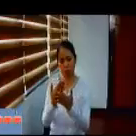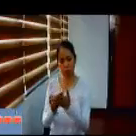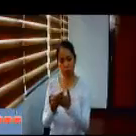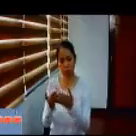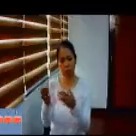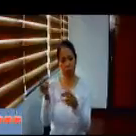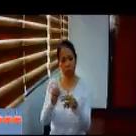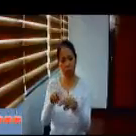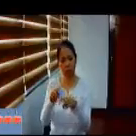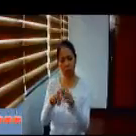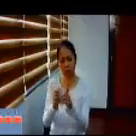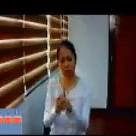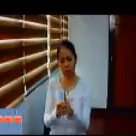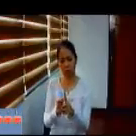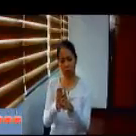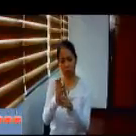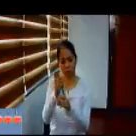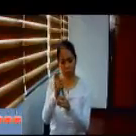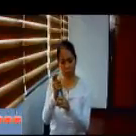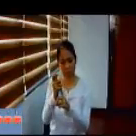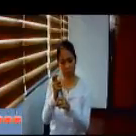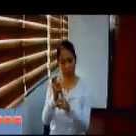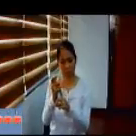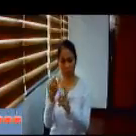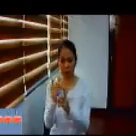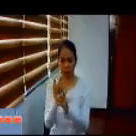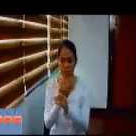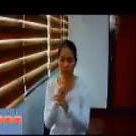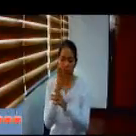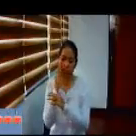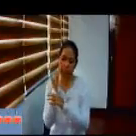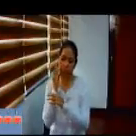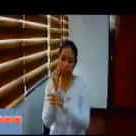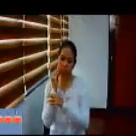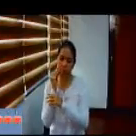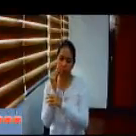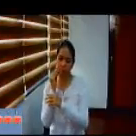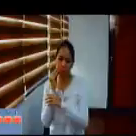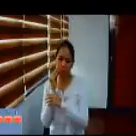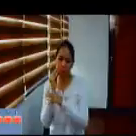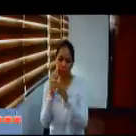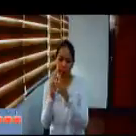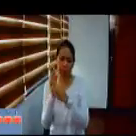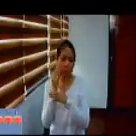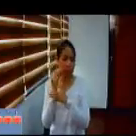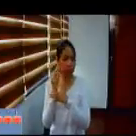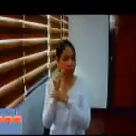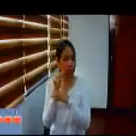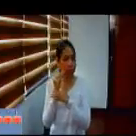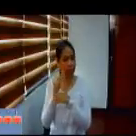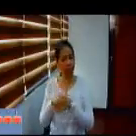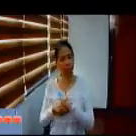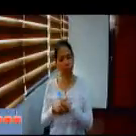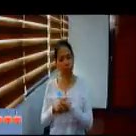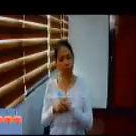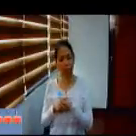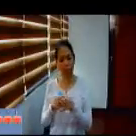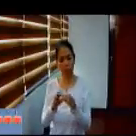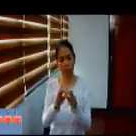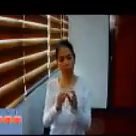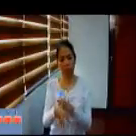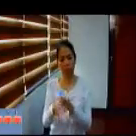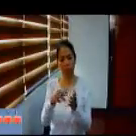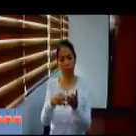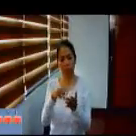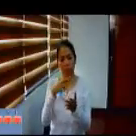night temperatures, you're going to experience from the biophysicals of the rice plant, something like 10%